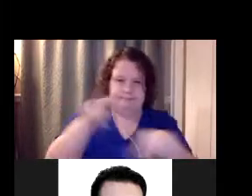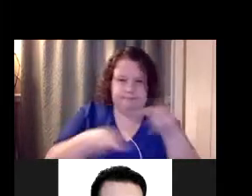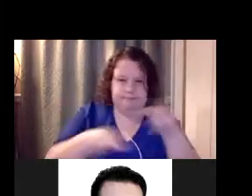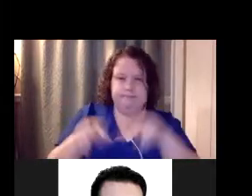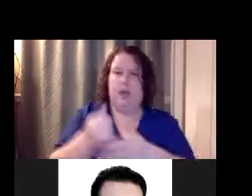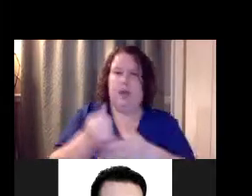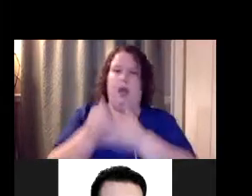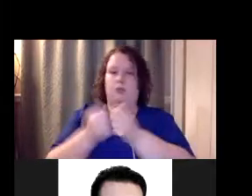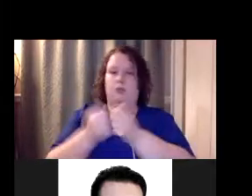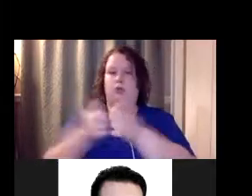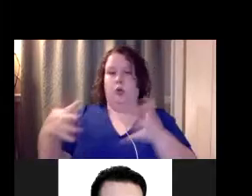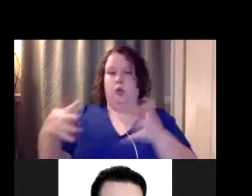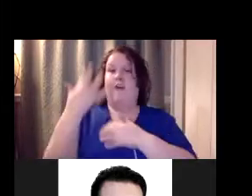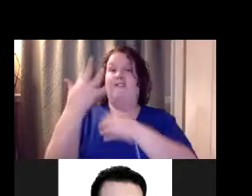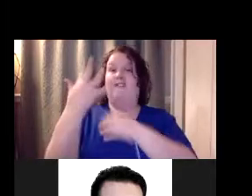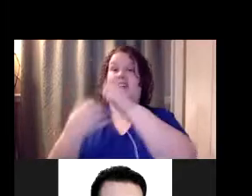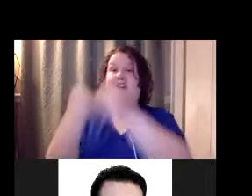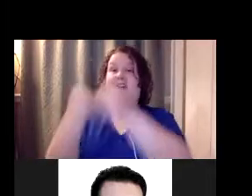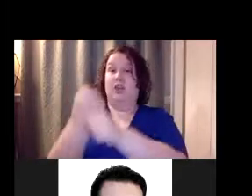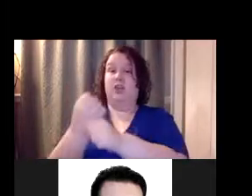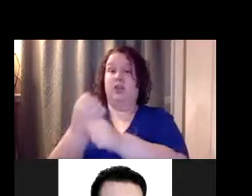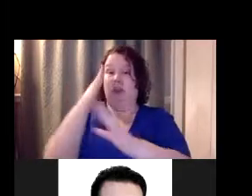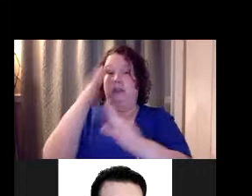5 years, we're expecting the enrollment to be at about